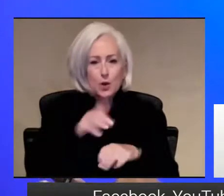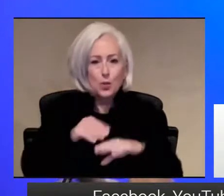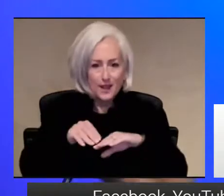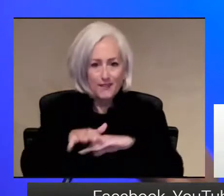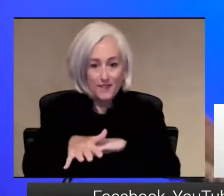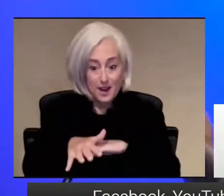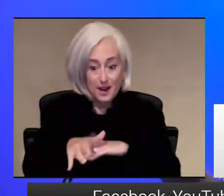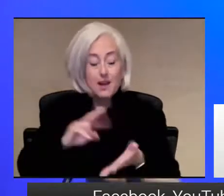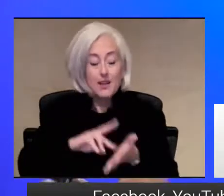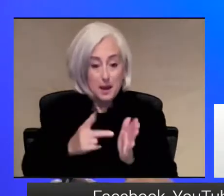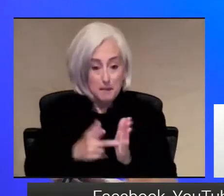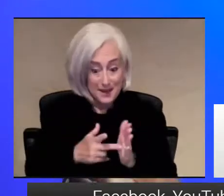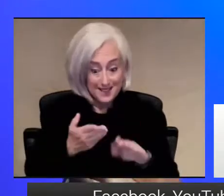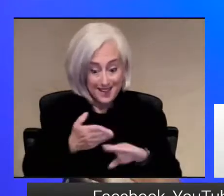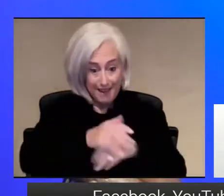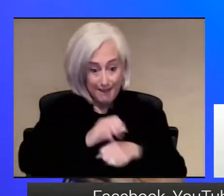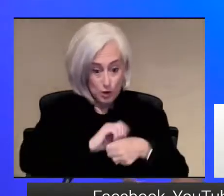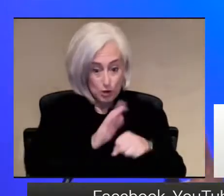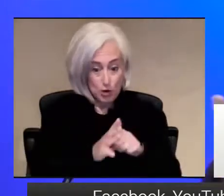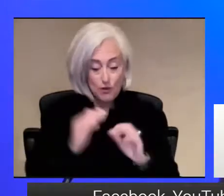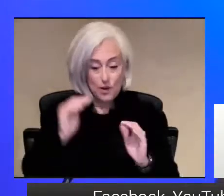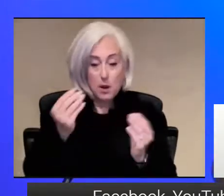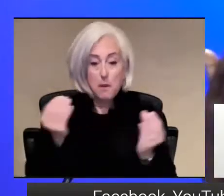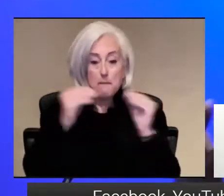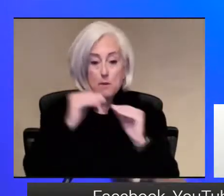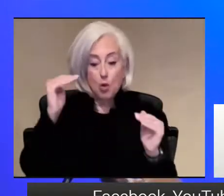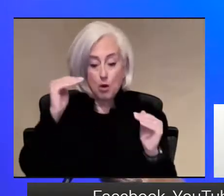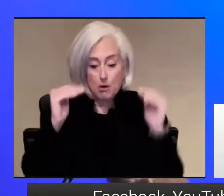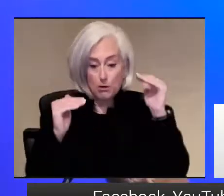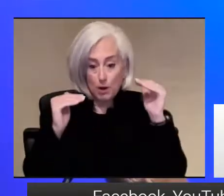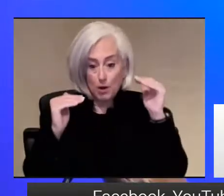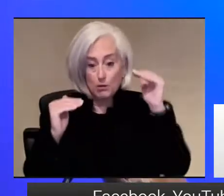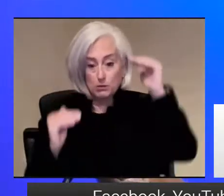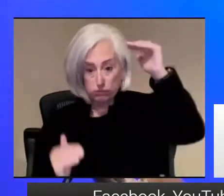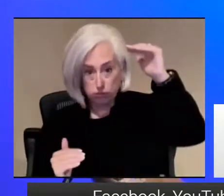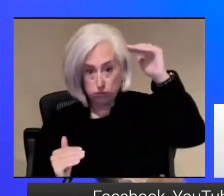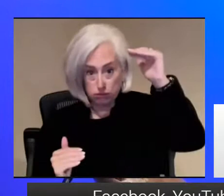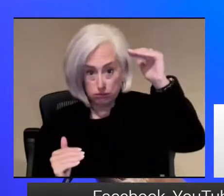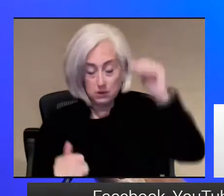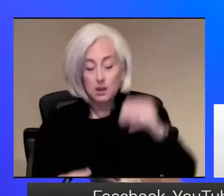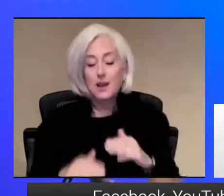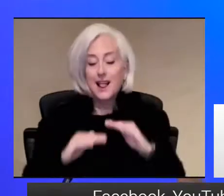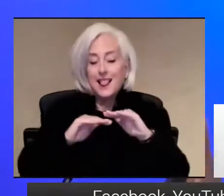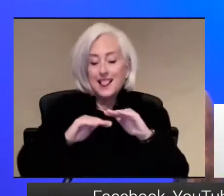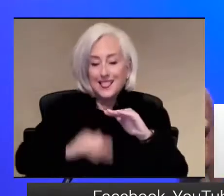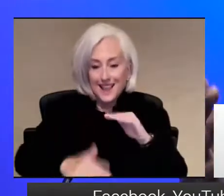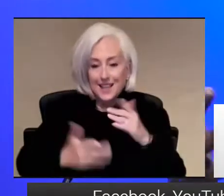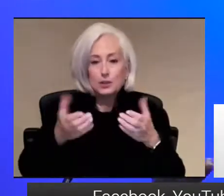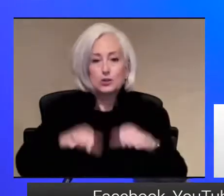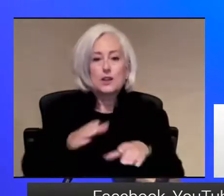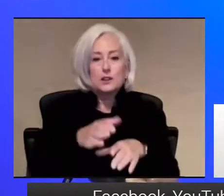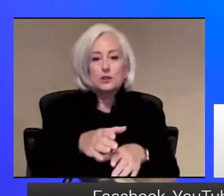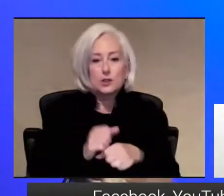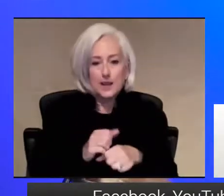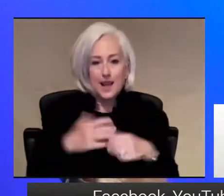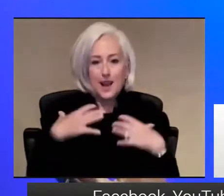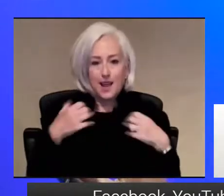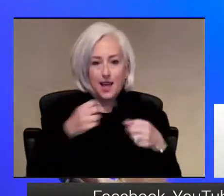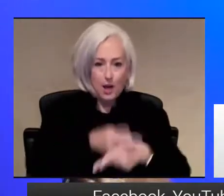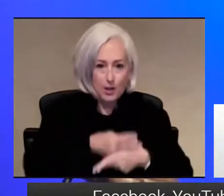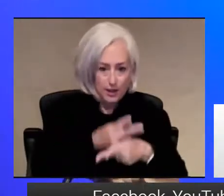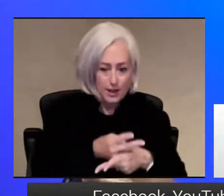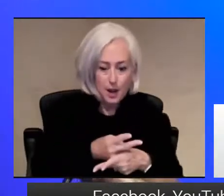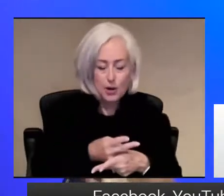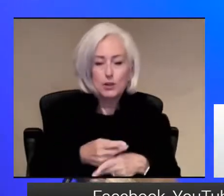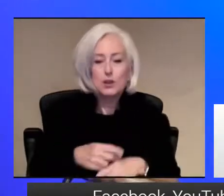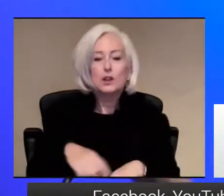disproportionately affected, and there was less access to health care. There was less access to the social services that they needed. There was less access to their